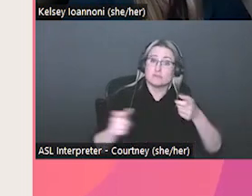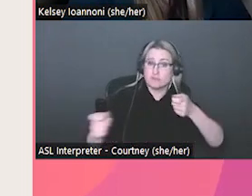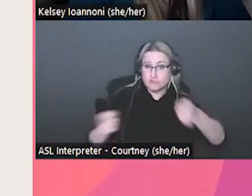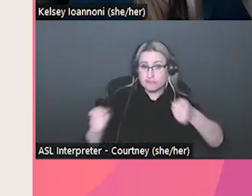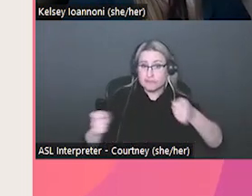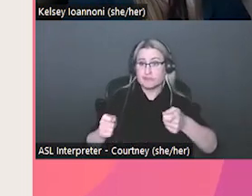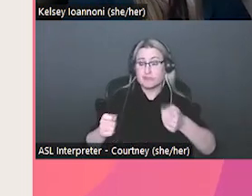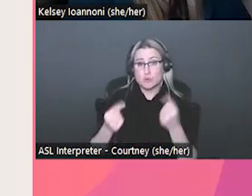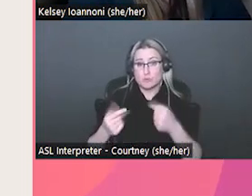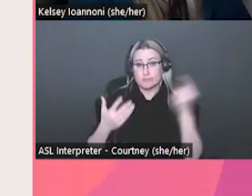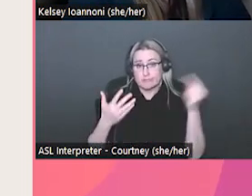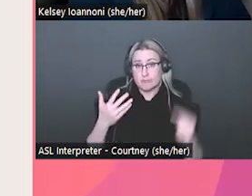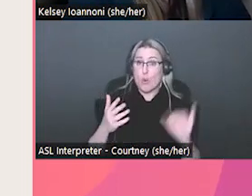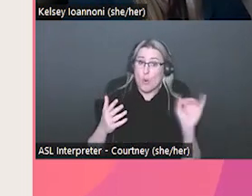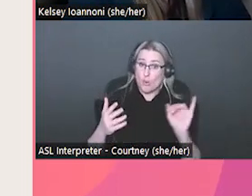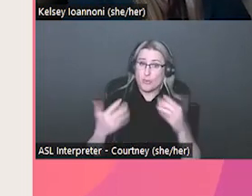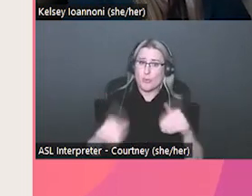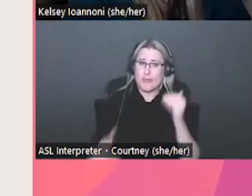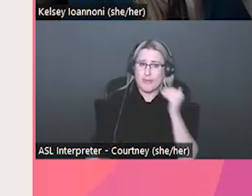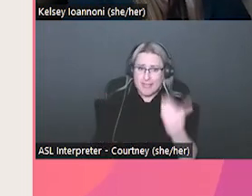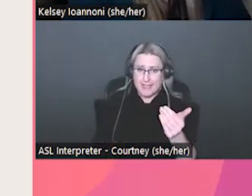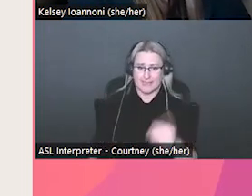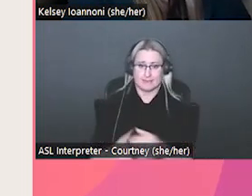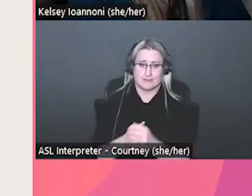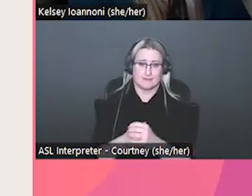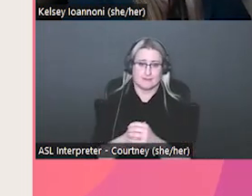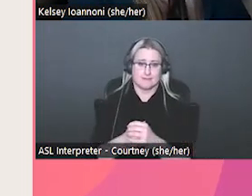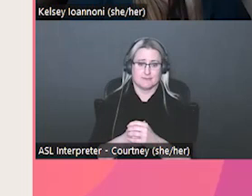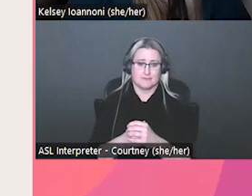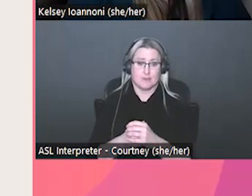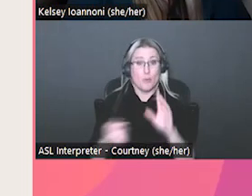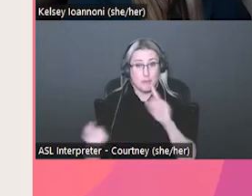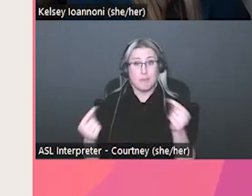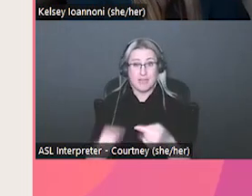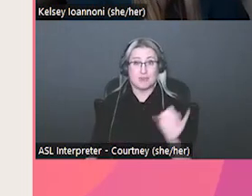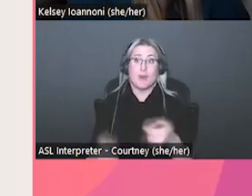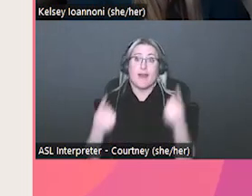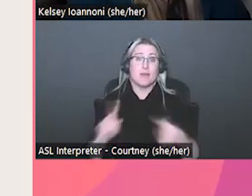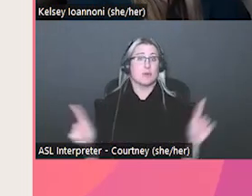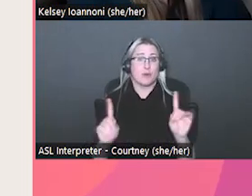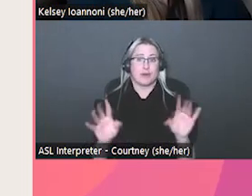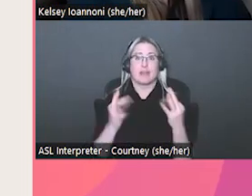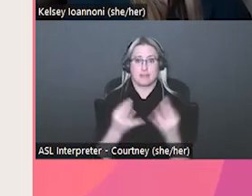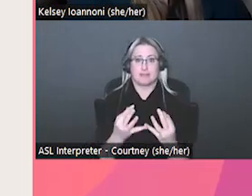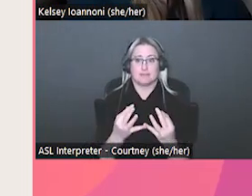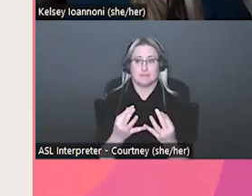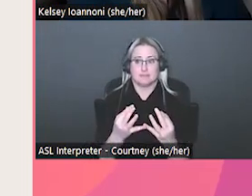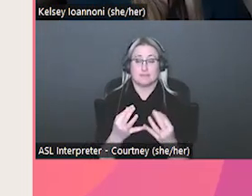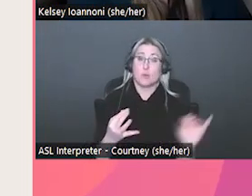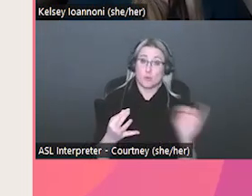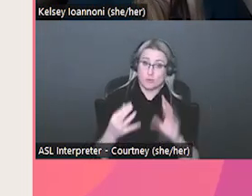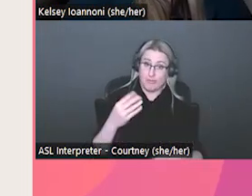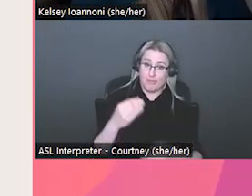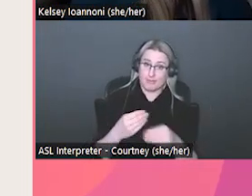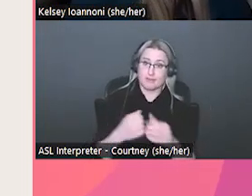humiliating. She notes that this intervention often takes place in the family. And I would further this understanding by arguing that this